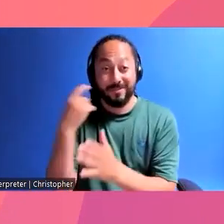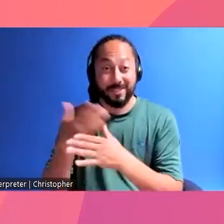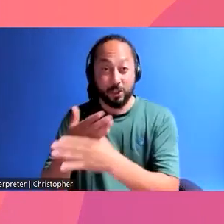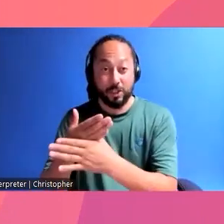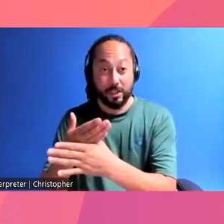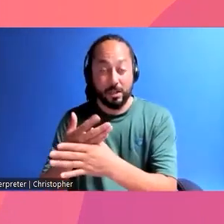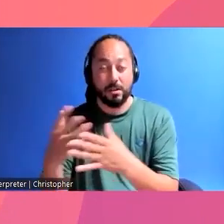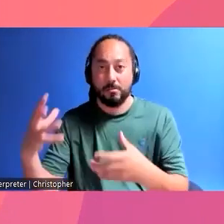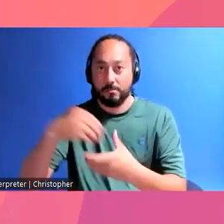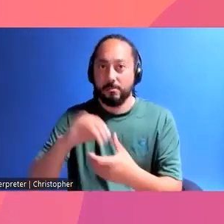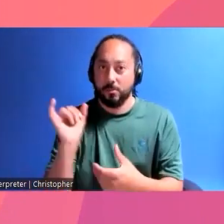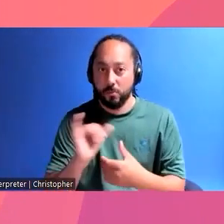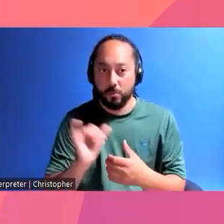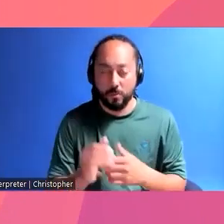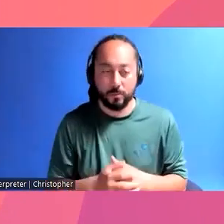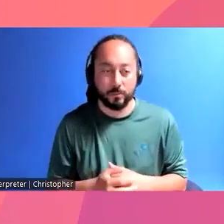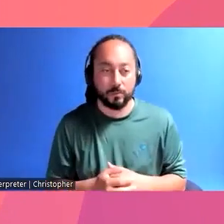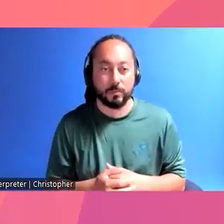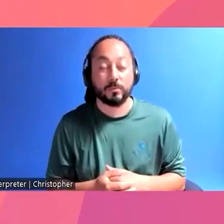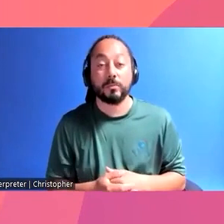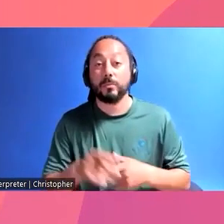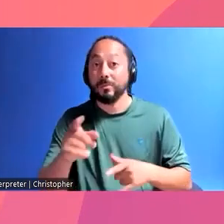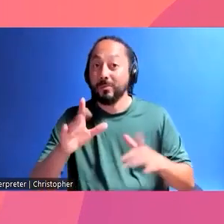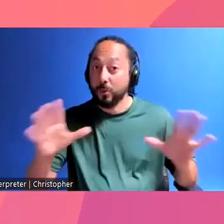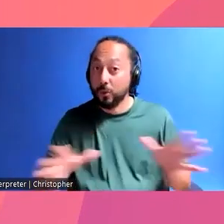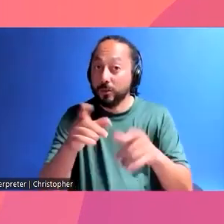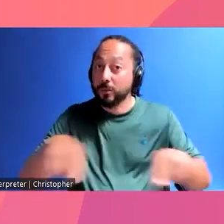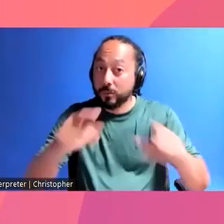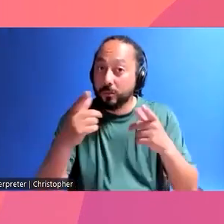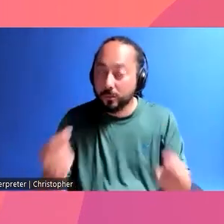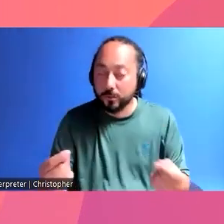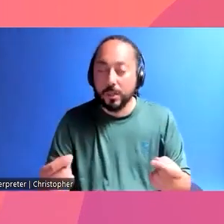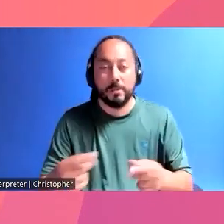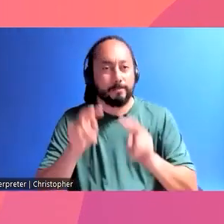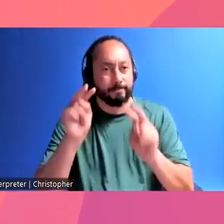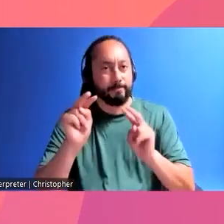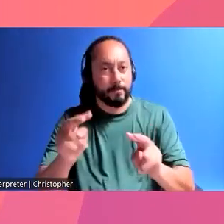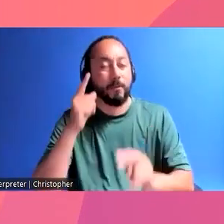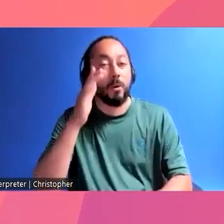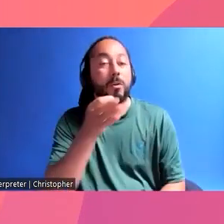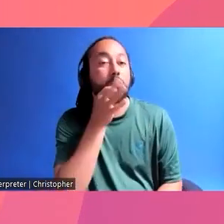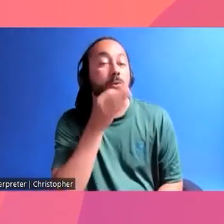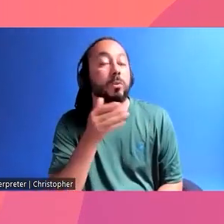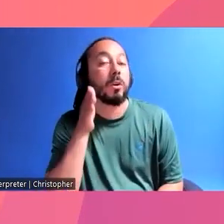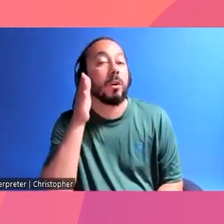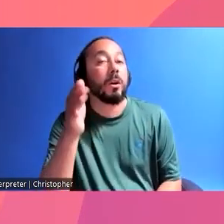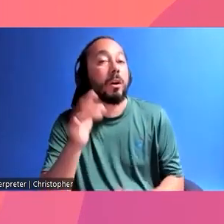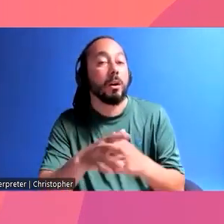And so I do encourage to please look out for forthcoming publications